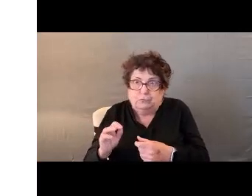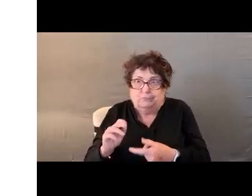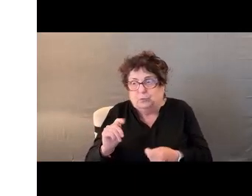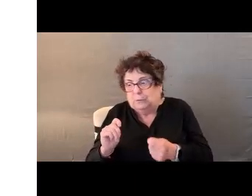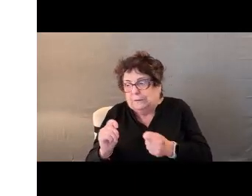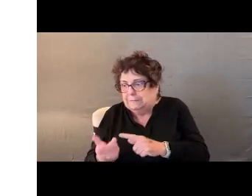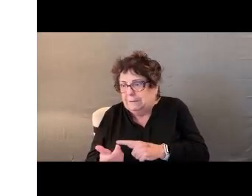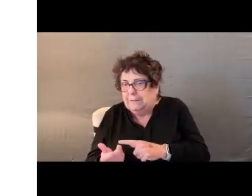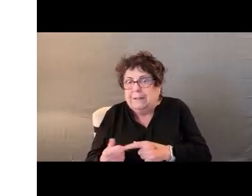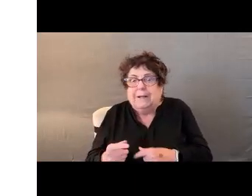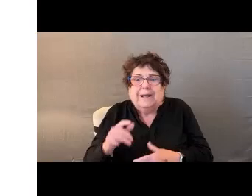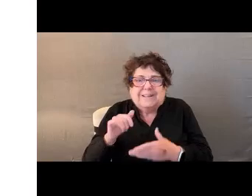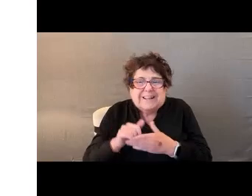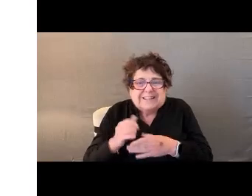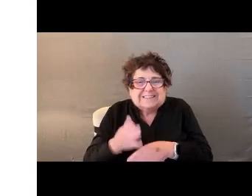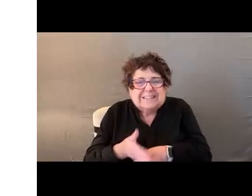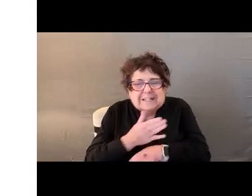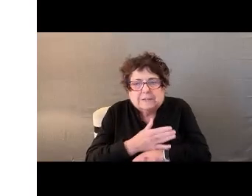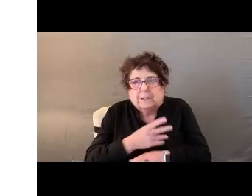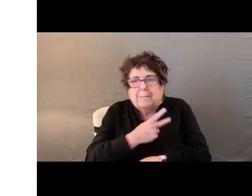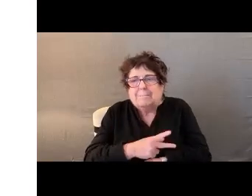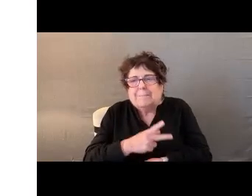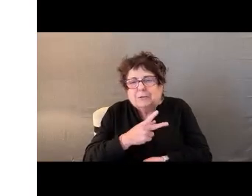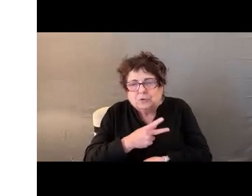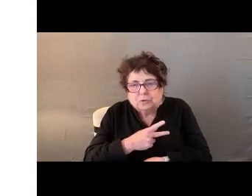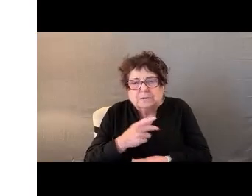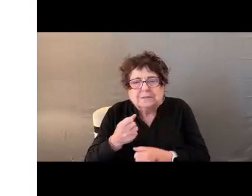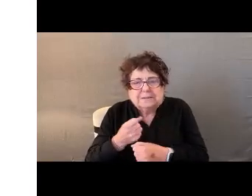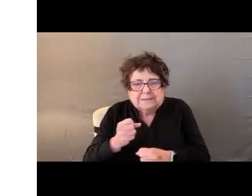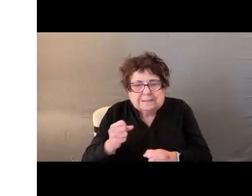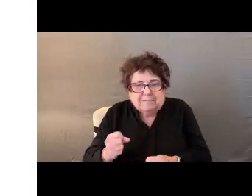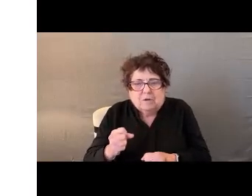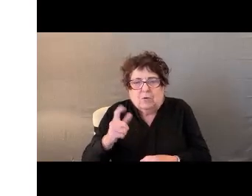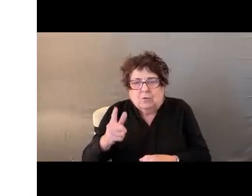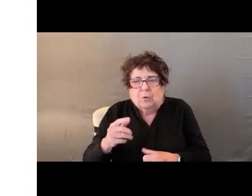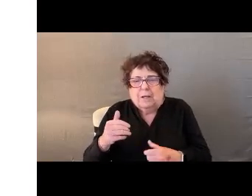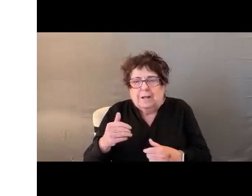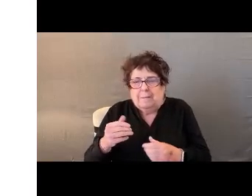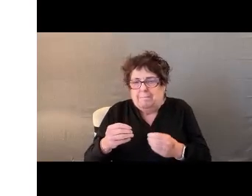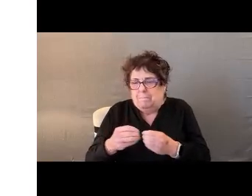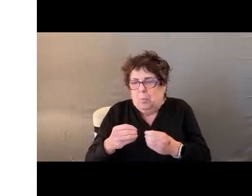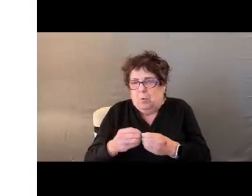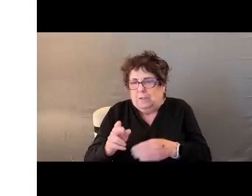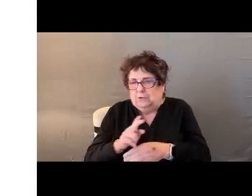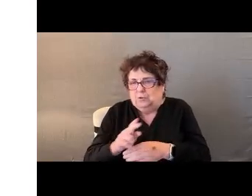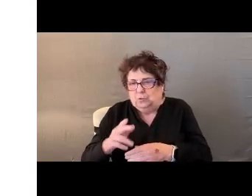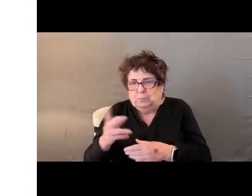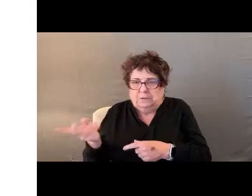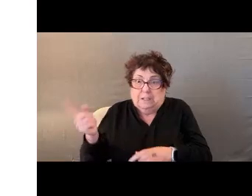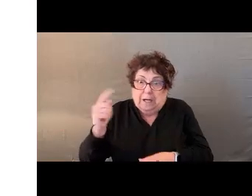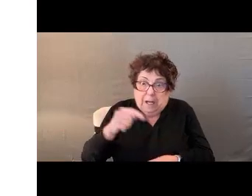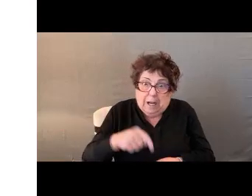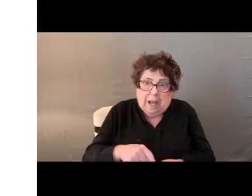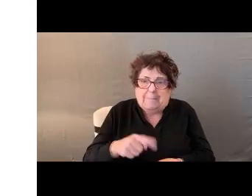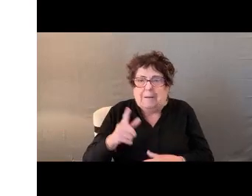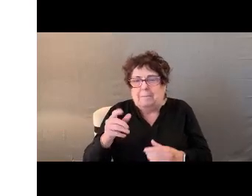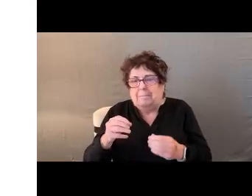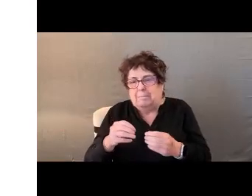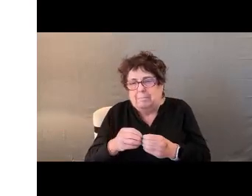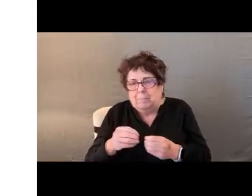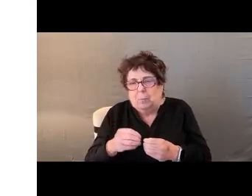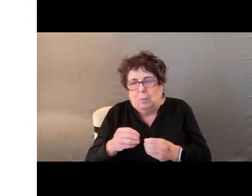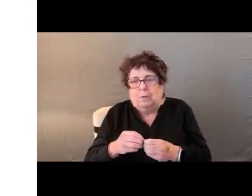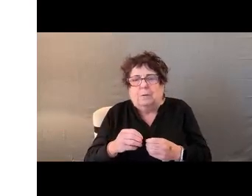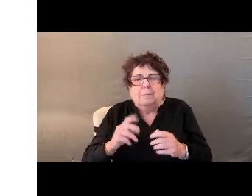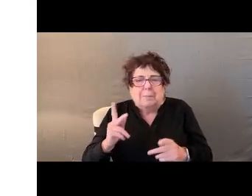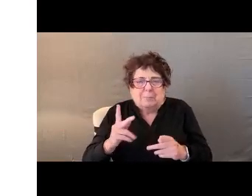to come. You're getting more consumers involved in your programs because they're having this good experience. And again, that's what we're all here